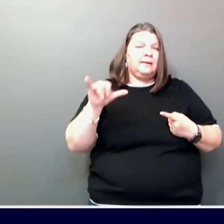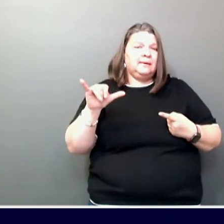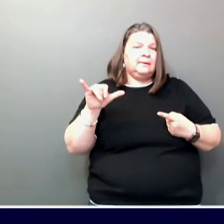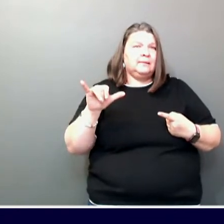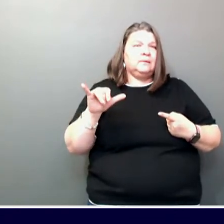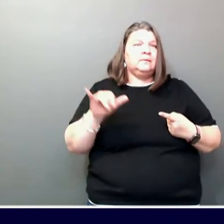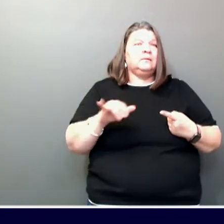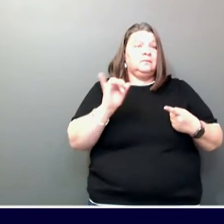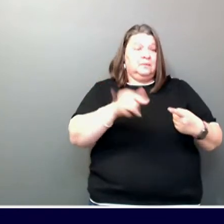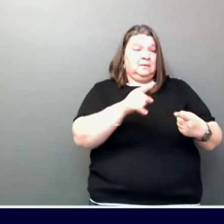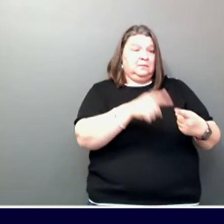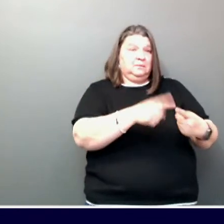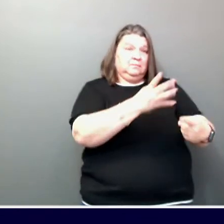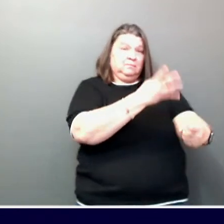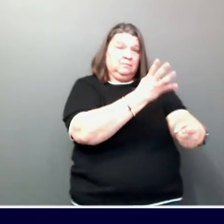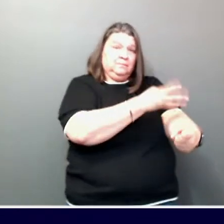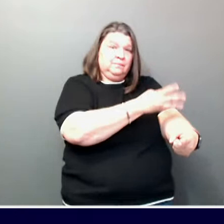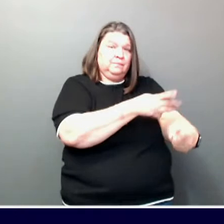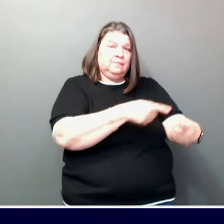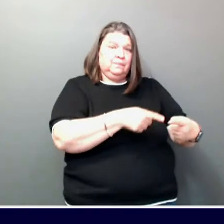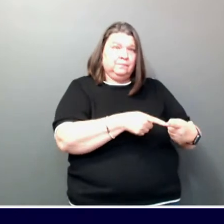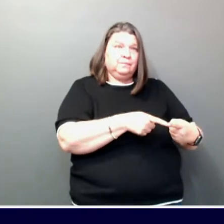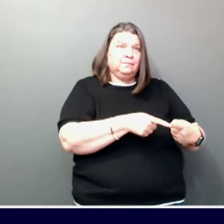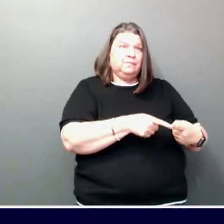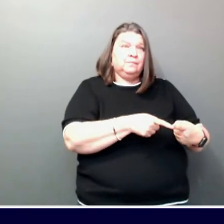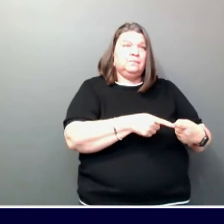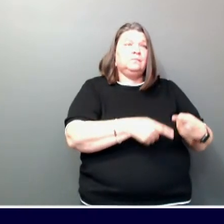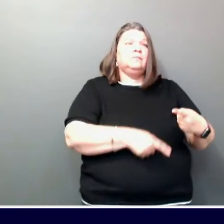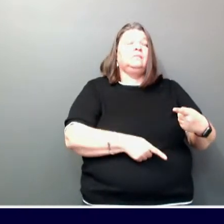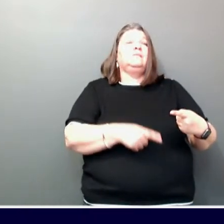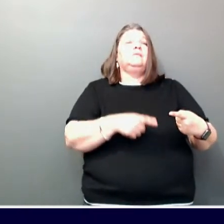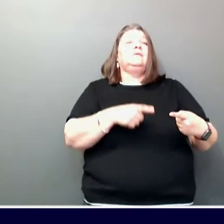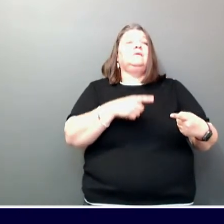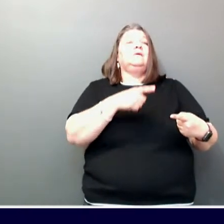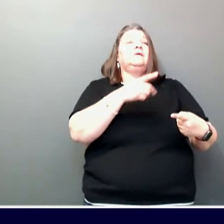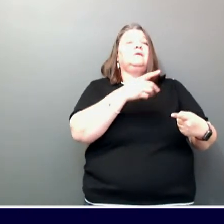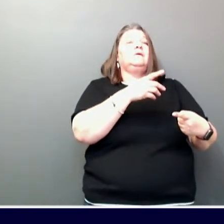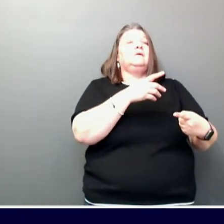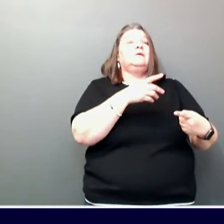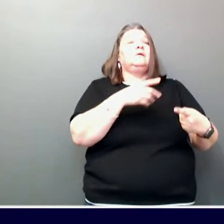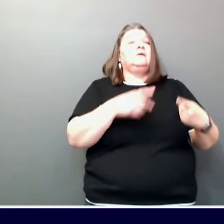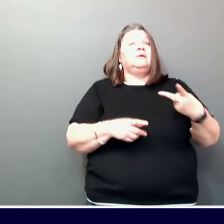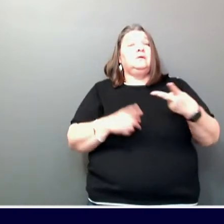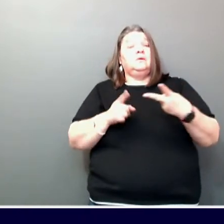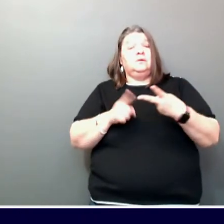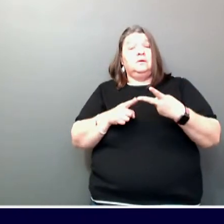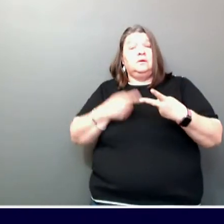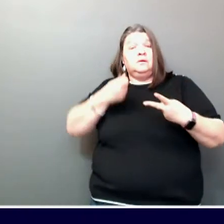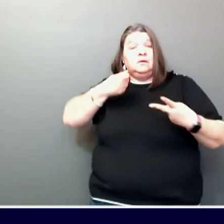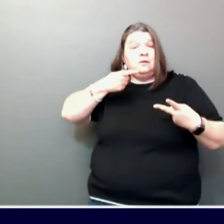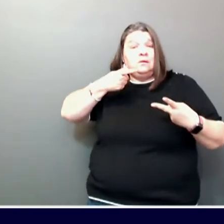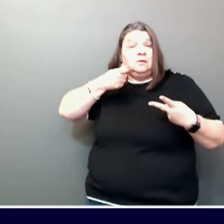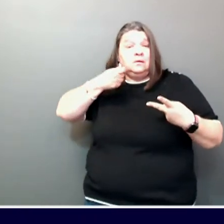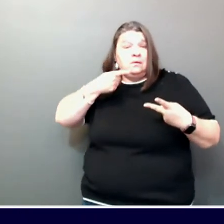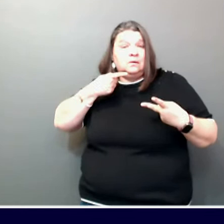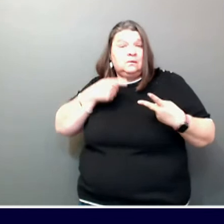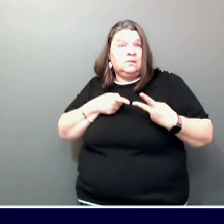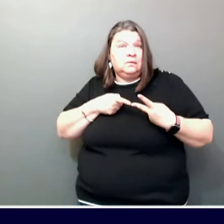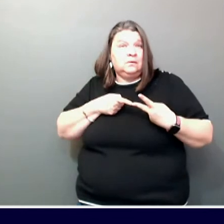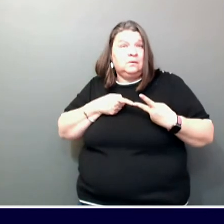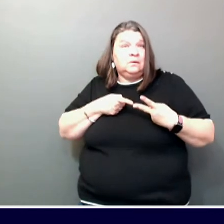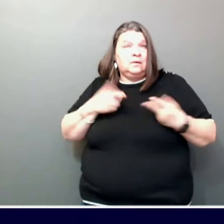Merck. We've seen uptake for those, but we want to get the drugs out more. The drugs are remarkably